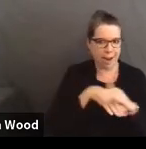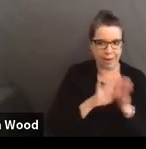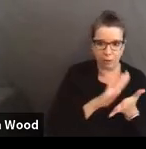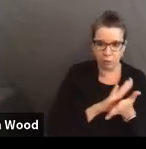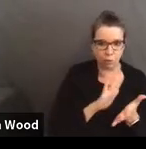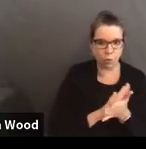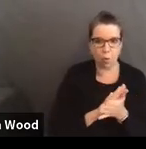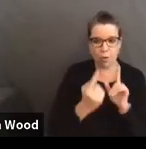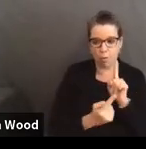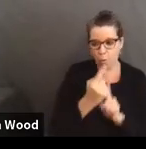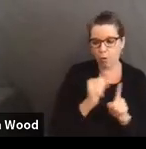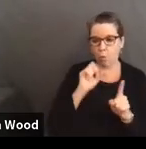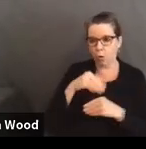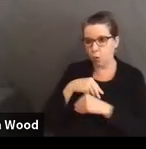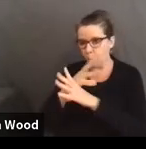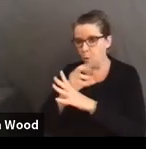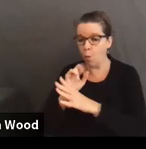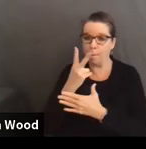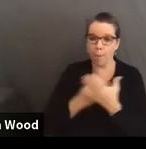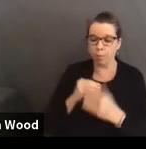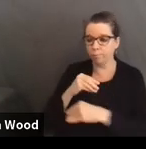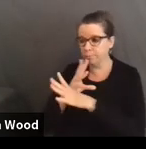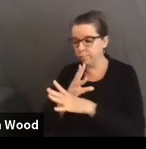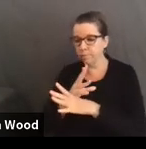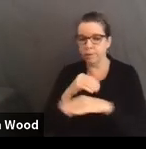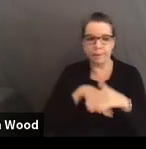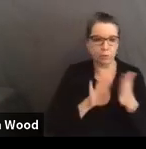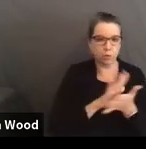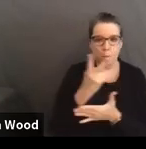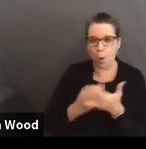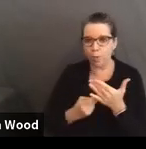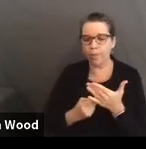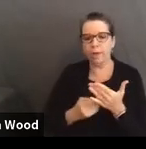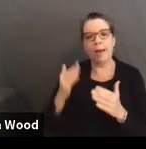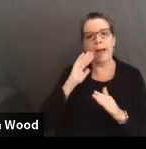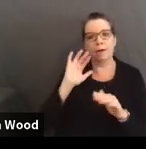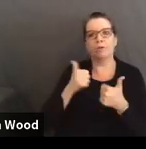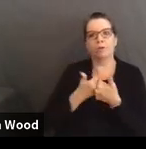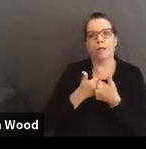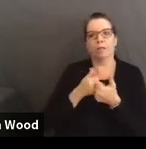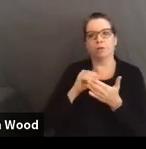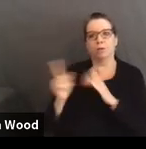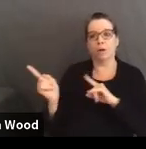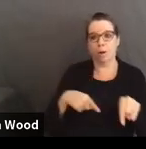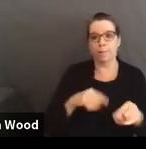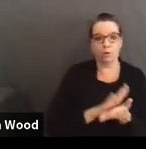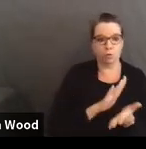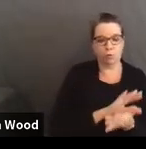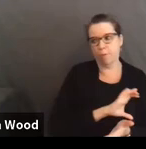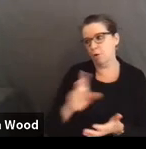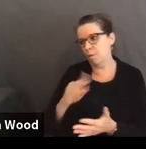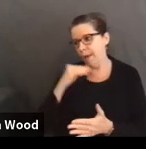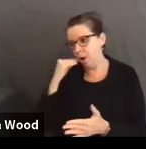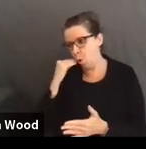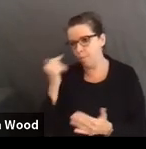in-person, remote, and hybrid, and in particular that challenge of students coming to school and then being back home and the back and